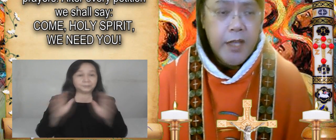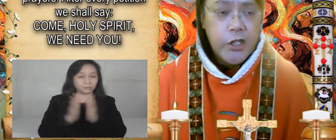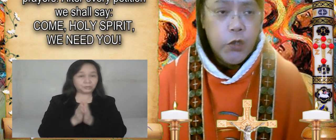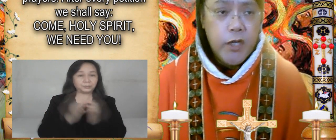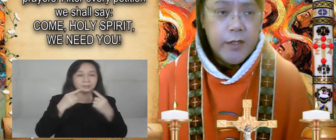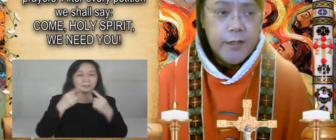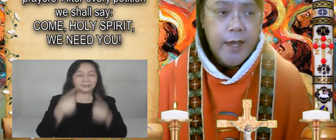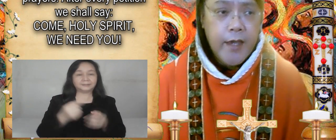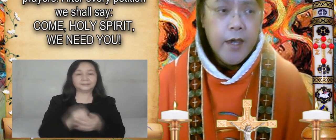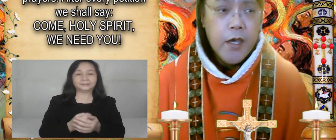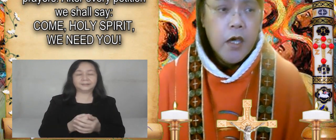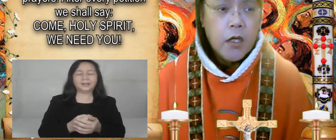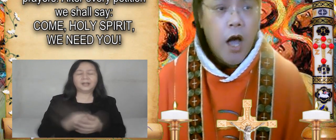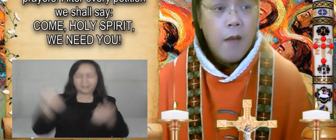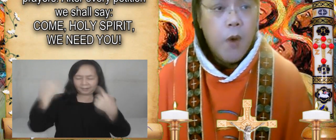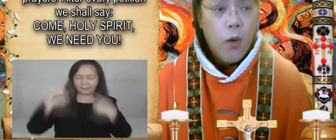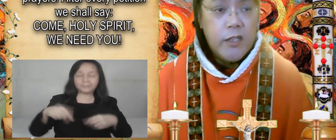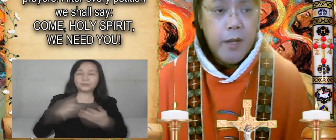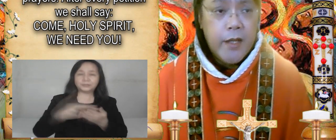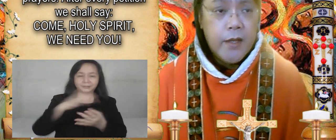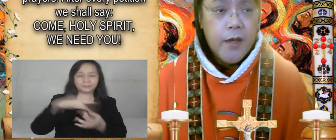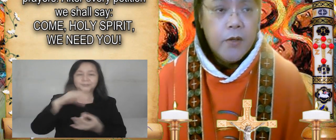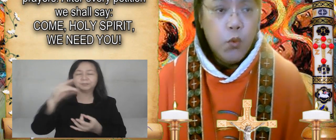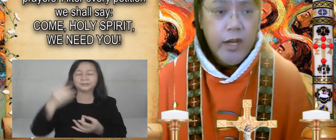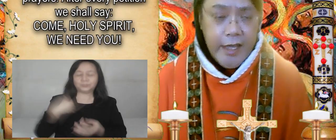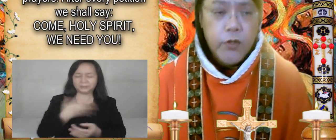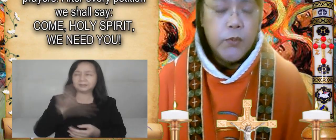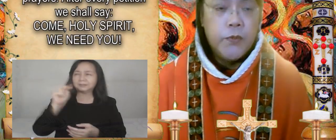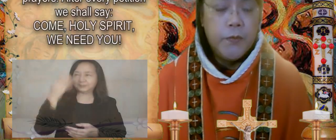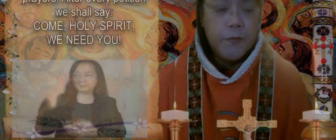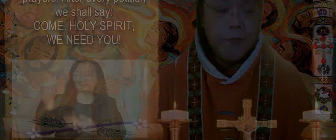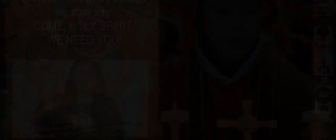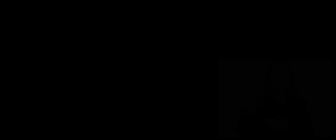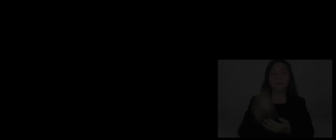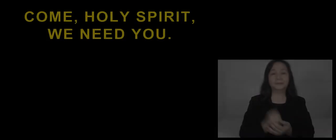every petition we shall say, Come, Holy Spirit, we need you.